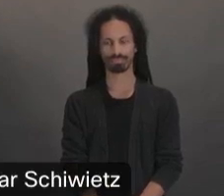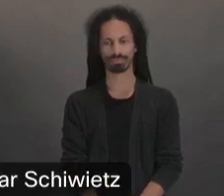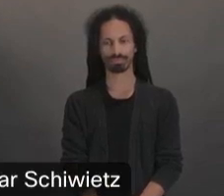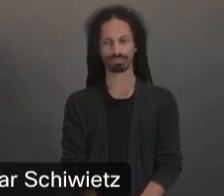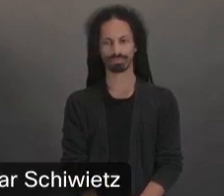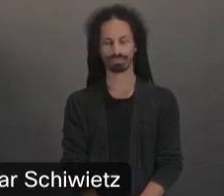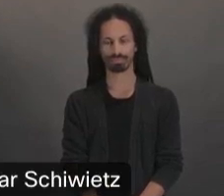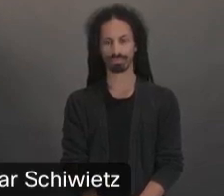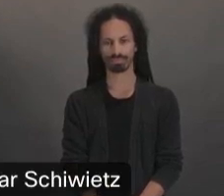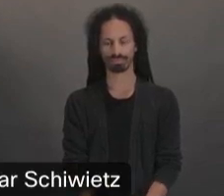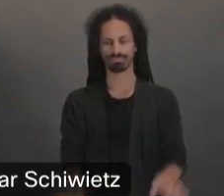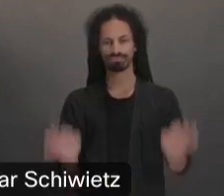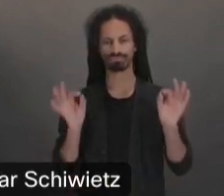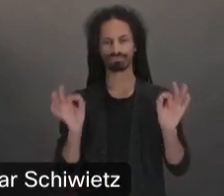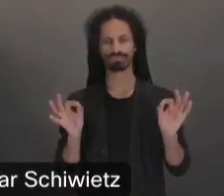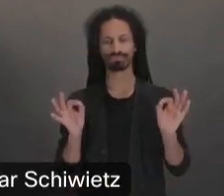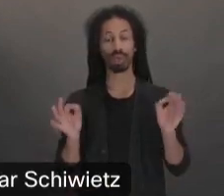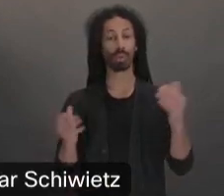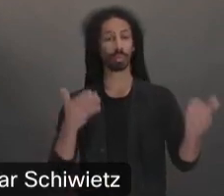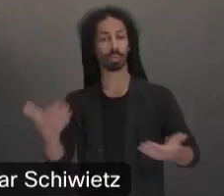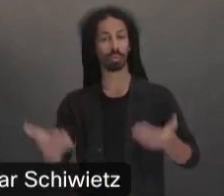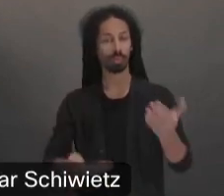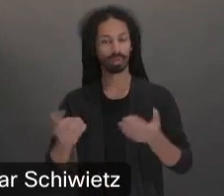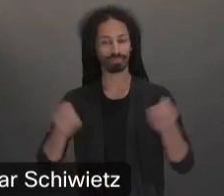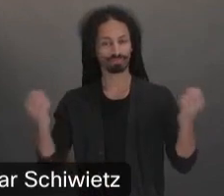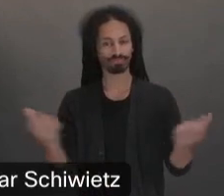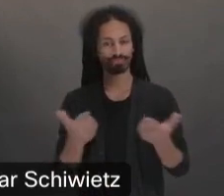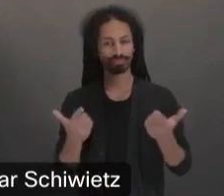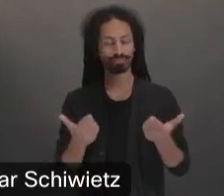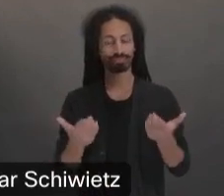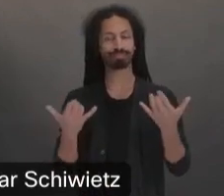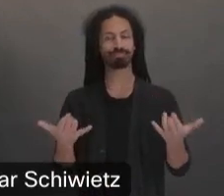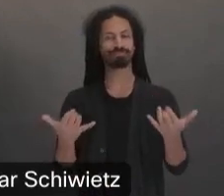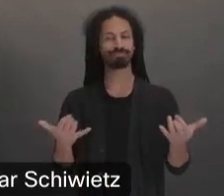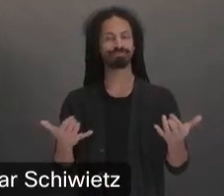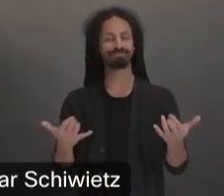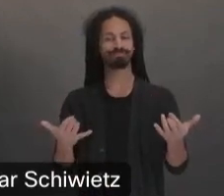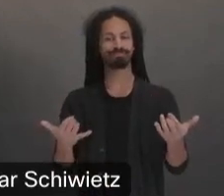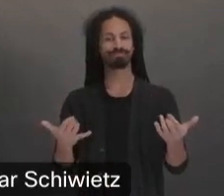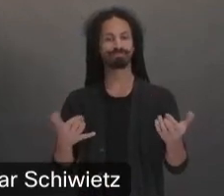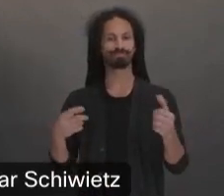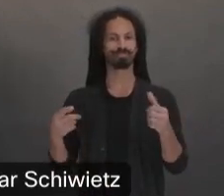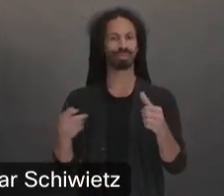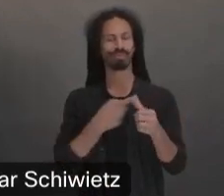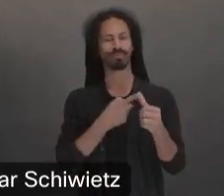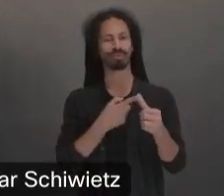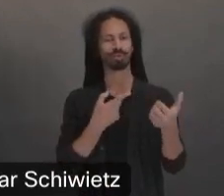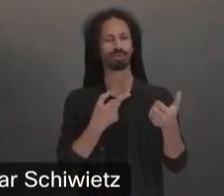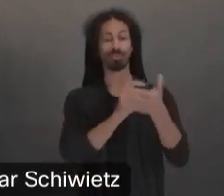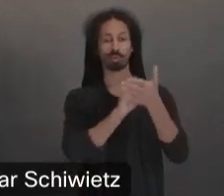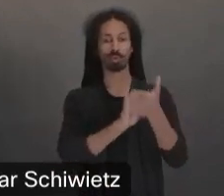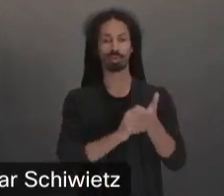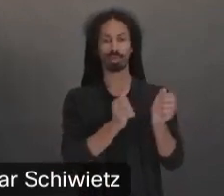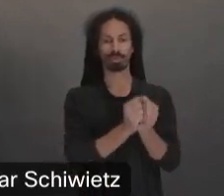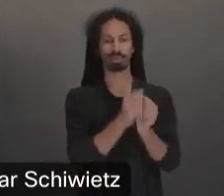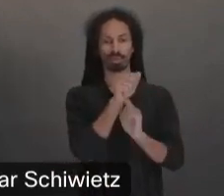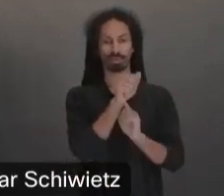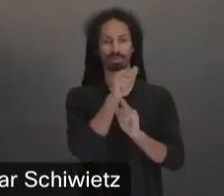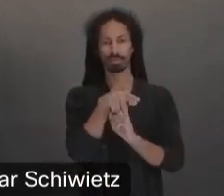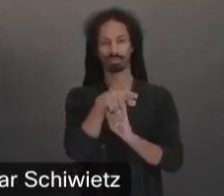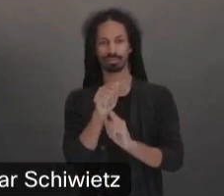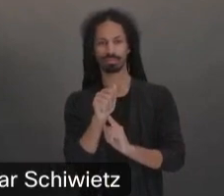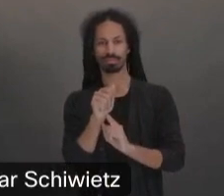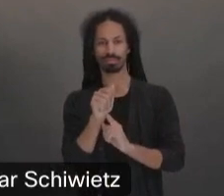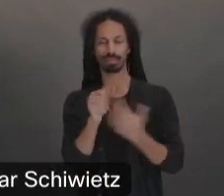Great. Welcome, everyone. Today's our first in our Writing with APA series, our first